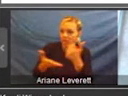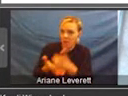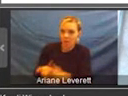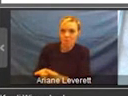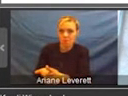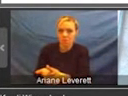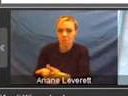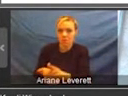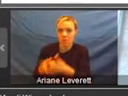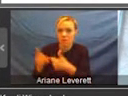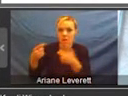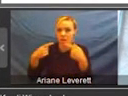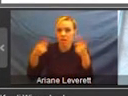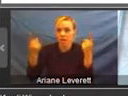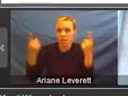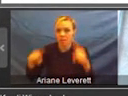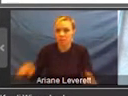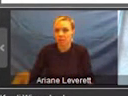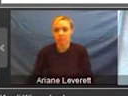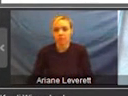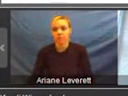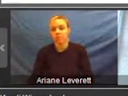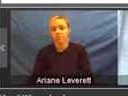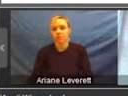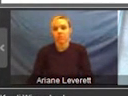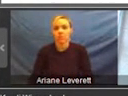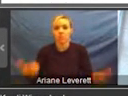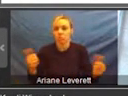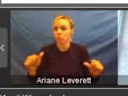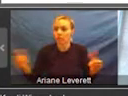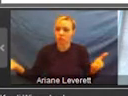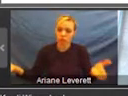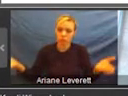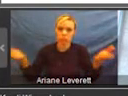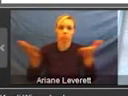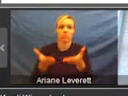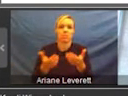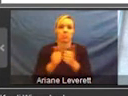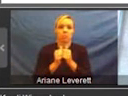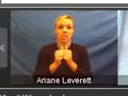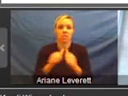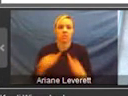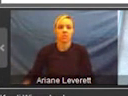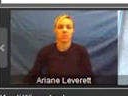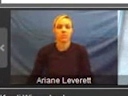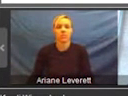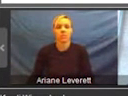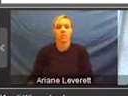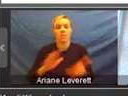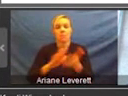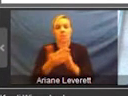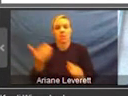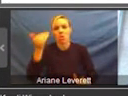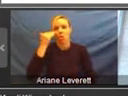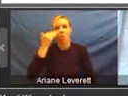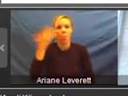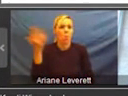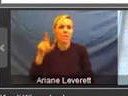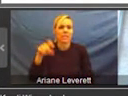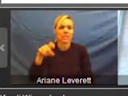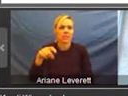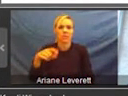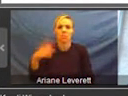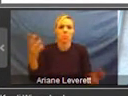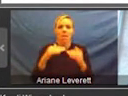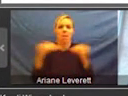such an enactment. And so bringing them together and being conscious about what is needed on what level is very important.